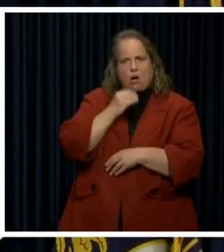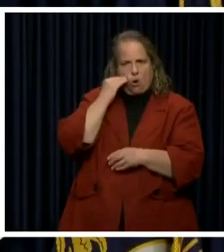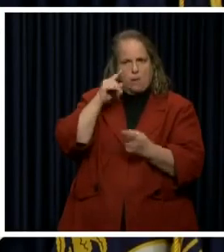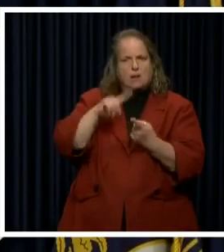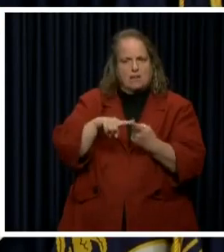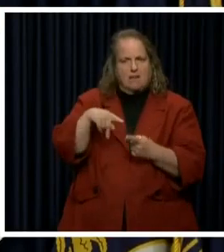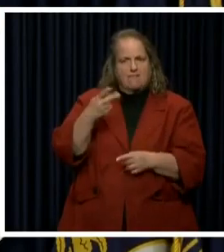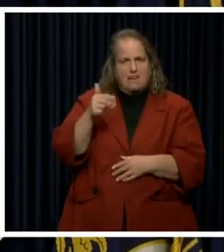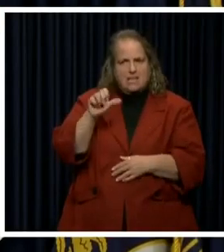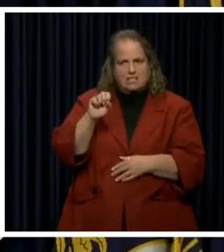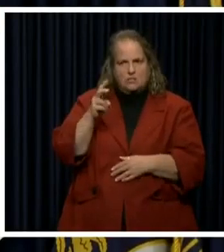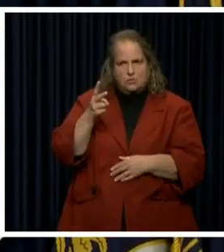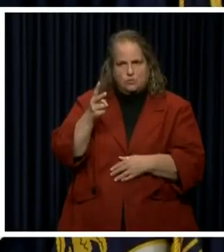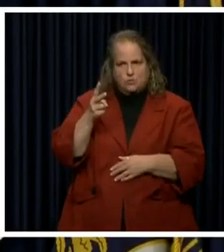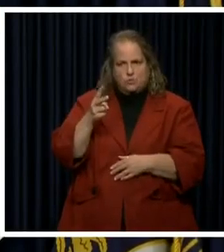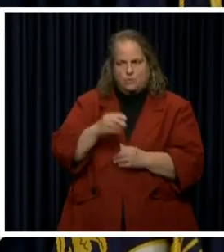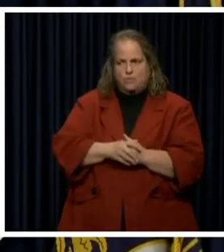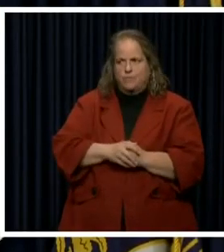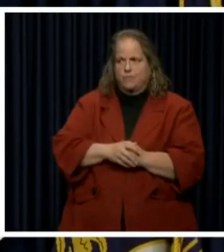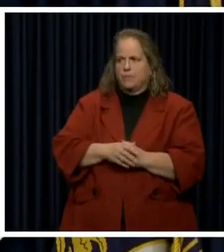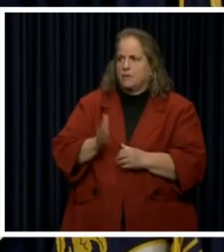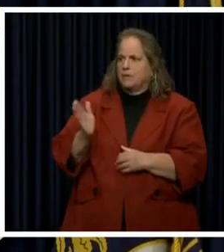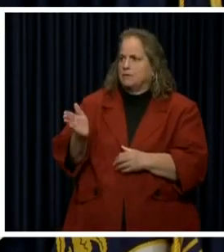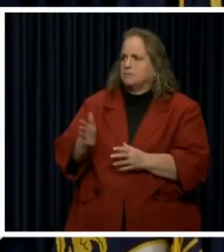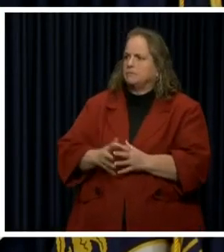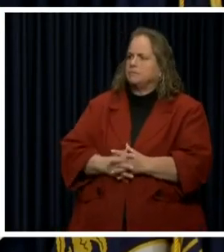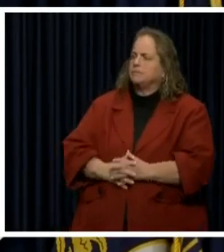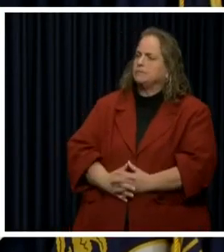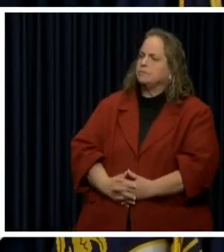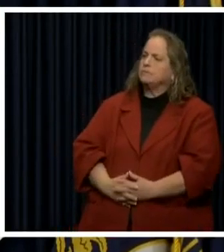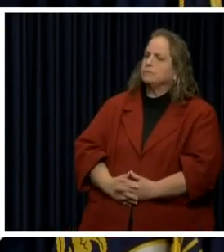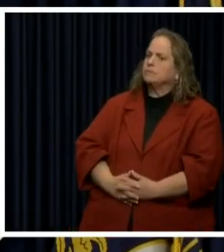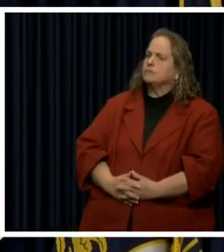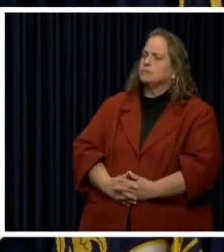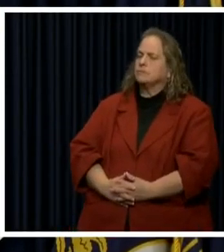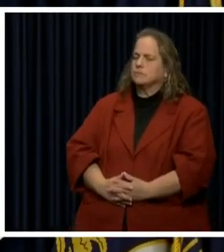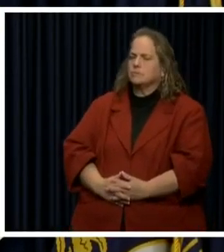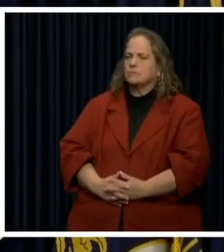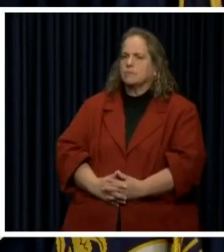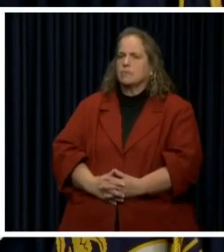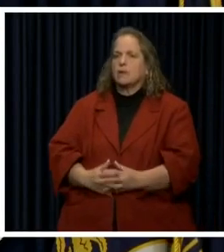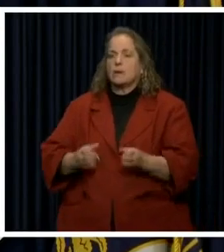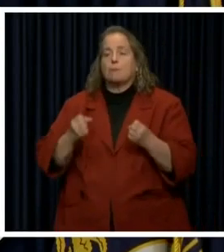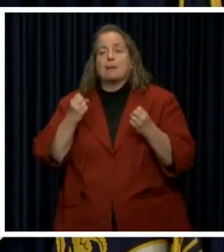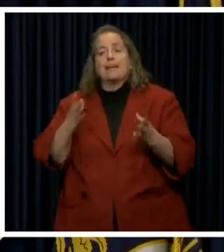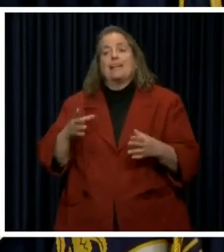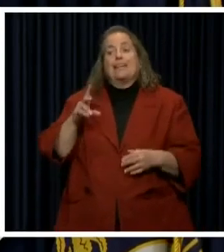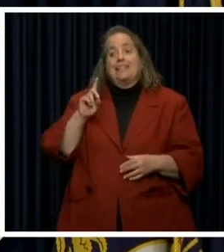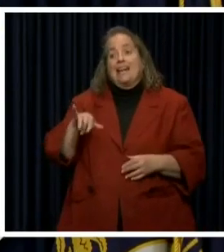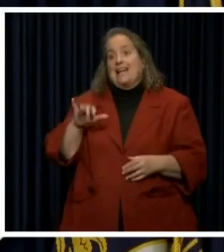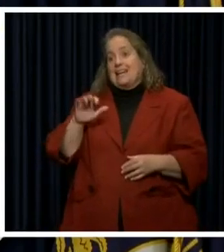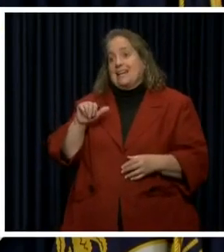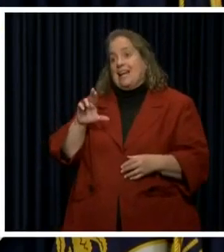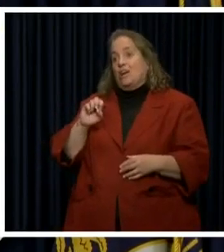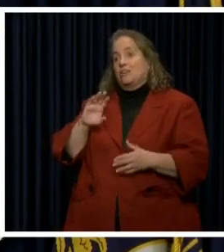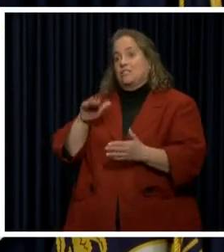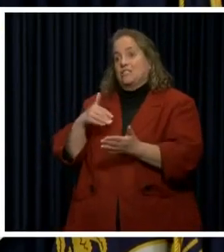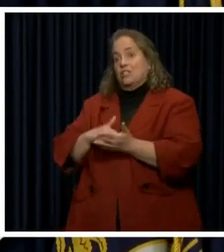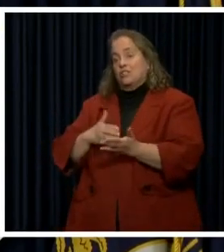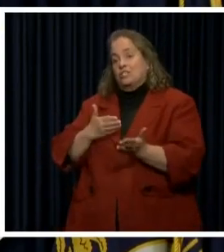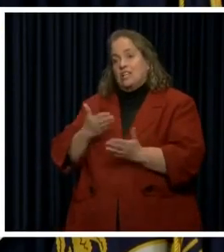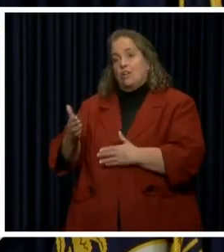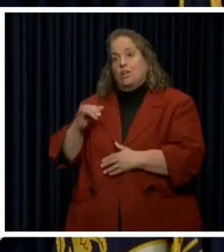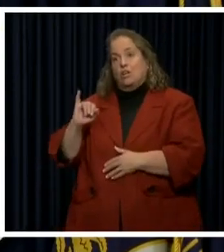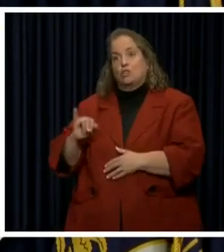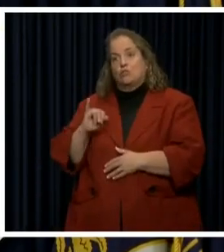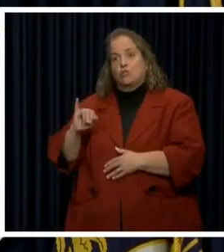2 in the very least. Lawrence. Many daycare centers carry insurance that protects them Right. if they're